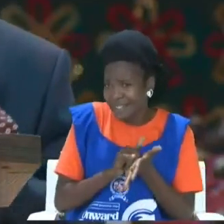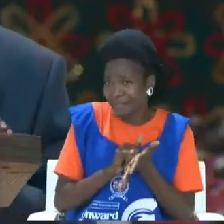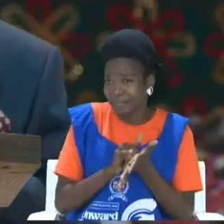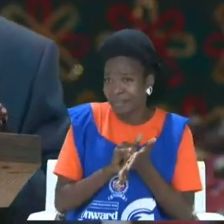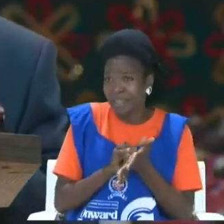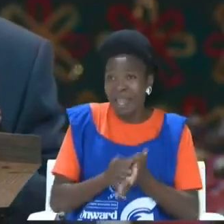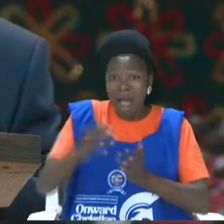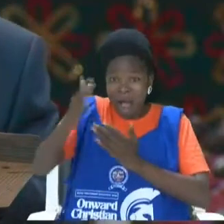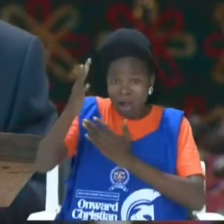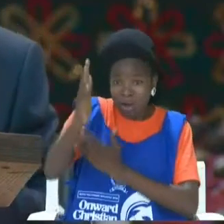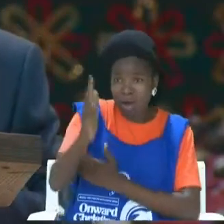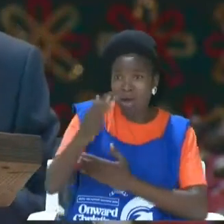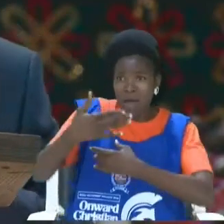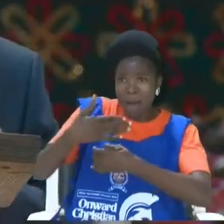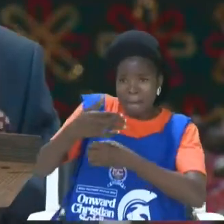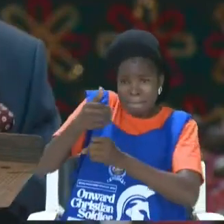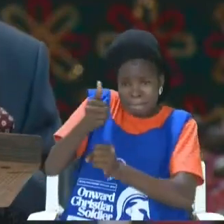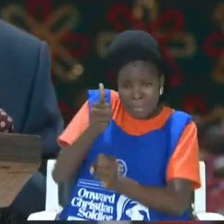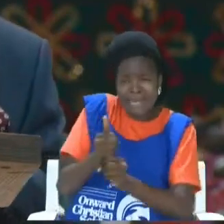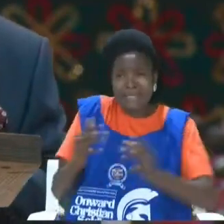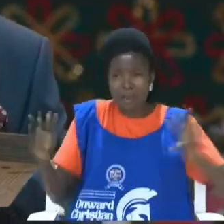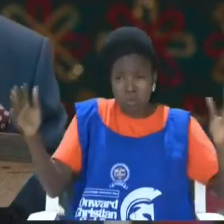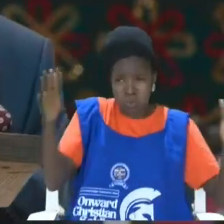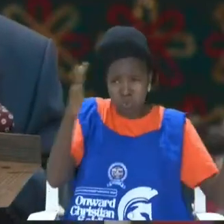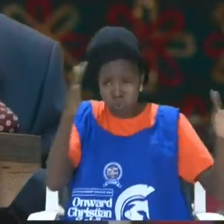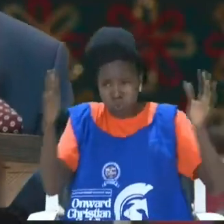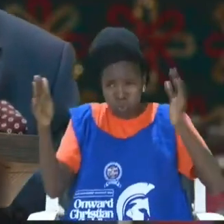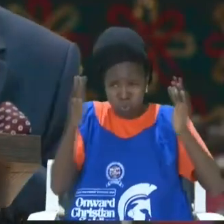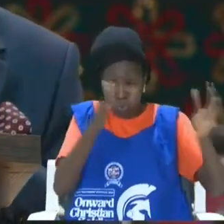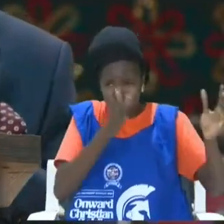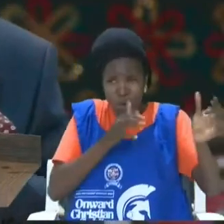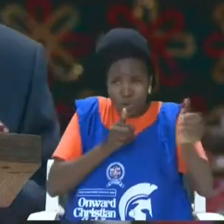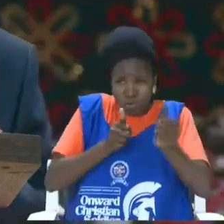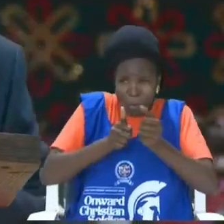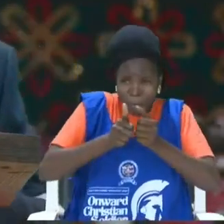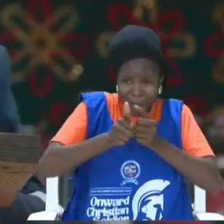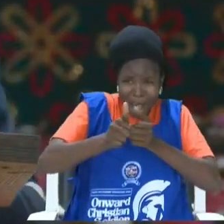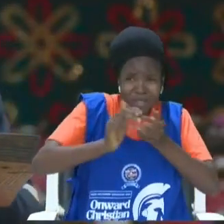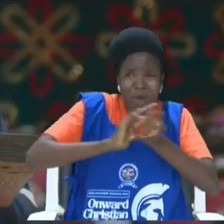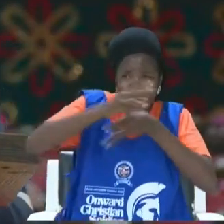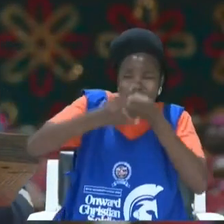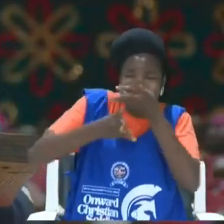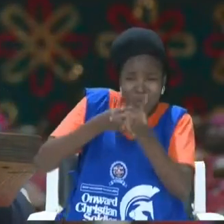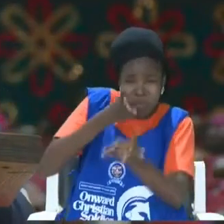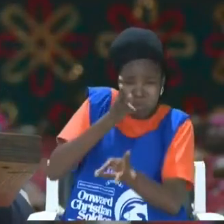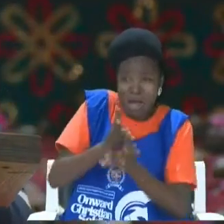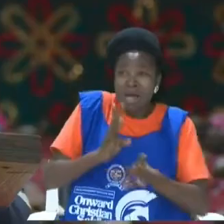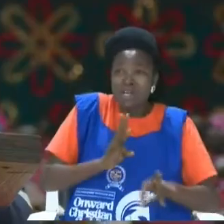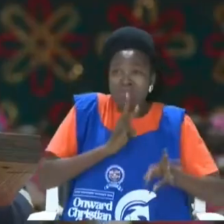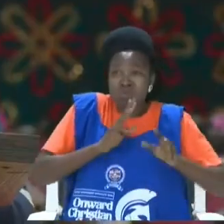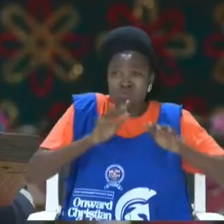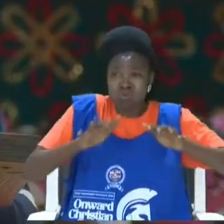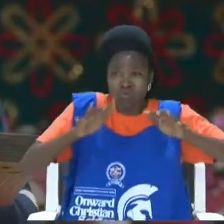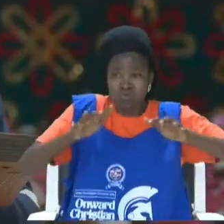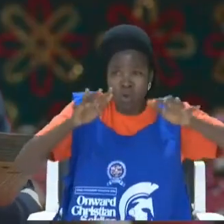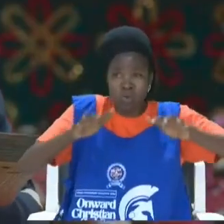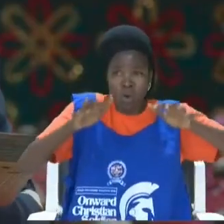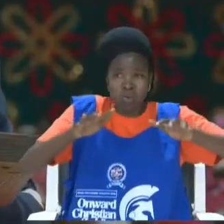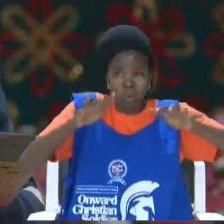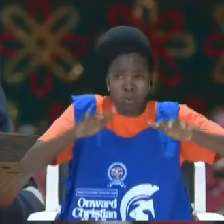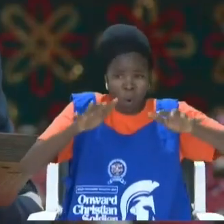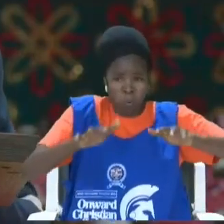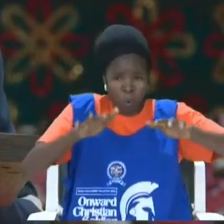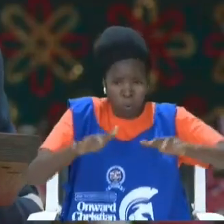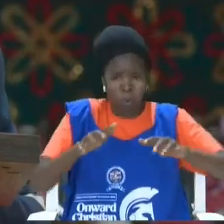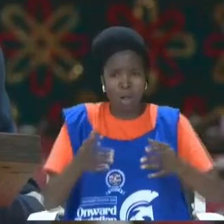and God made a wind to pass over the earth, and the waters subsided.